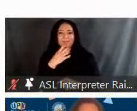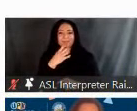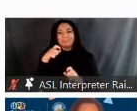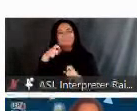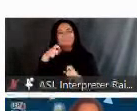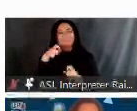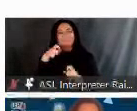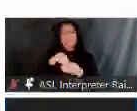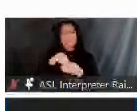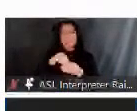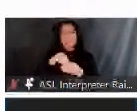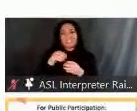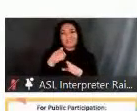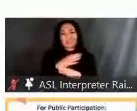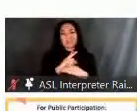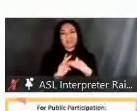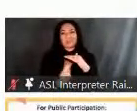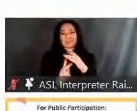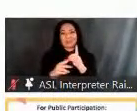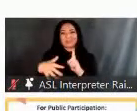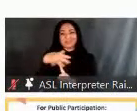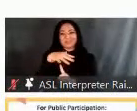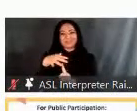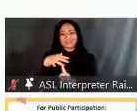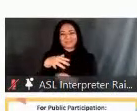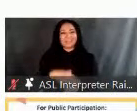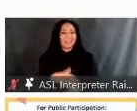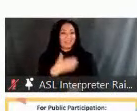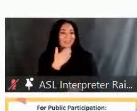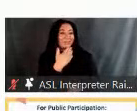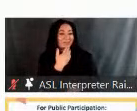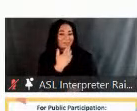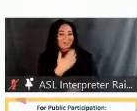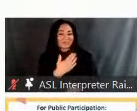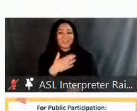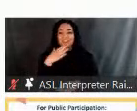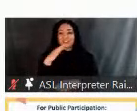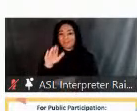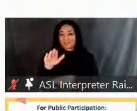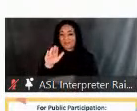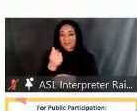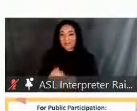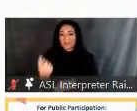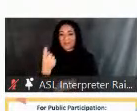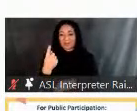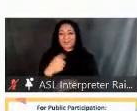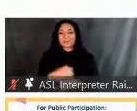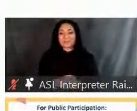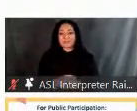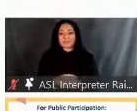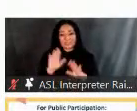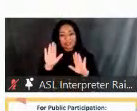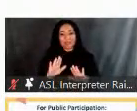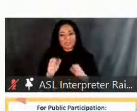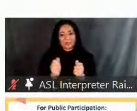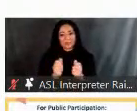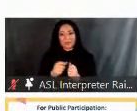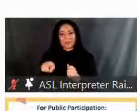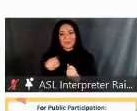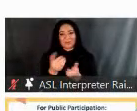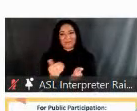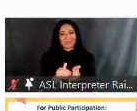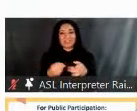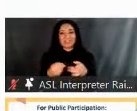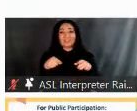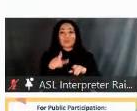Thank you so much, Shanna, and good afternoon, everyone. It's great to be with you again. So during Women's History Month,